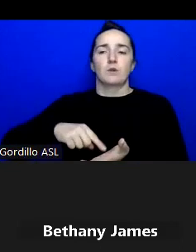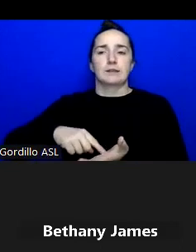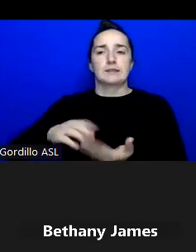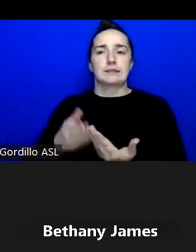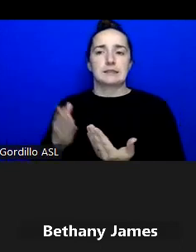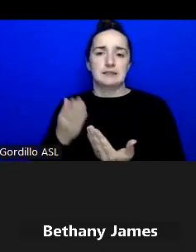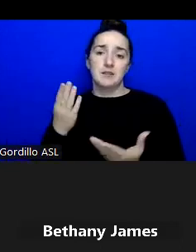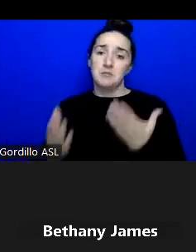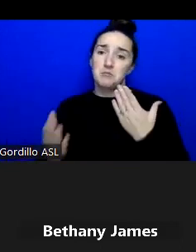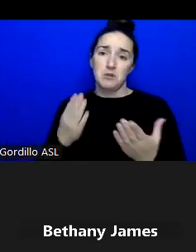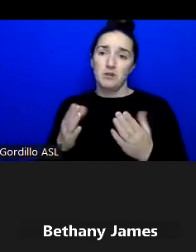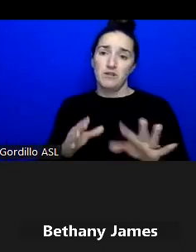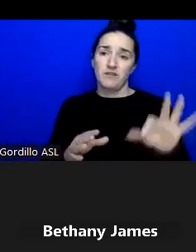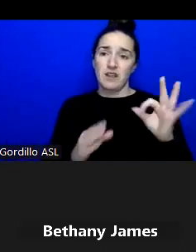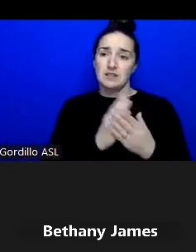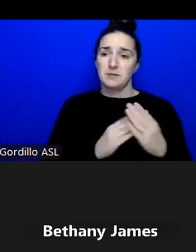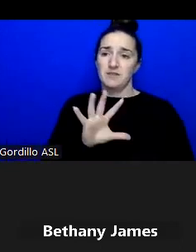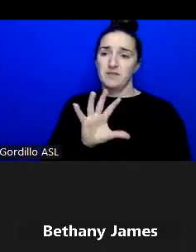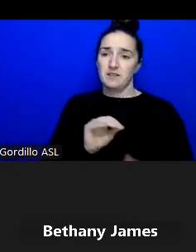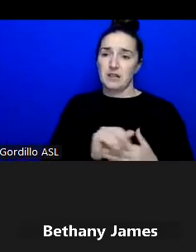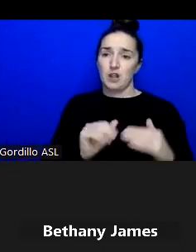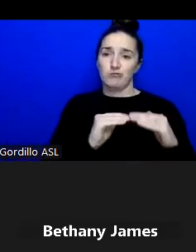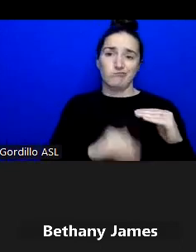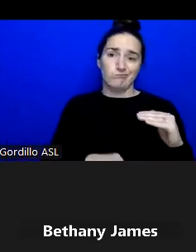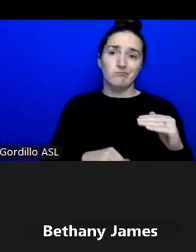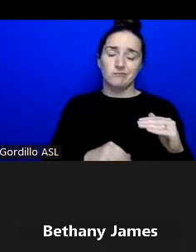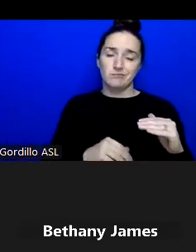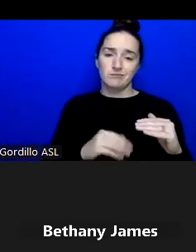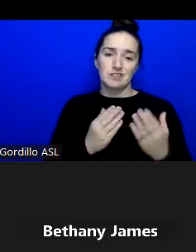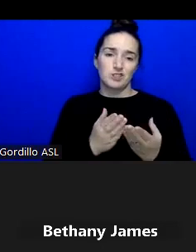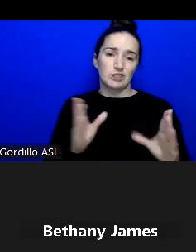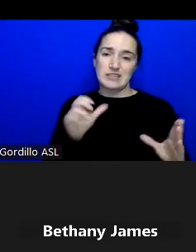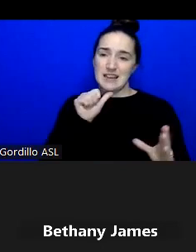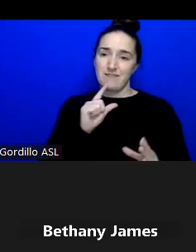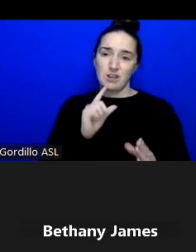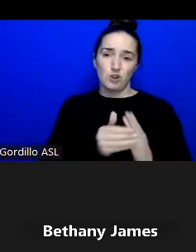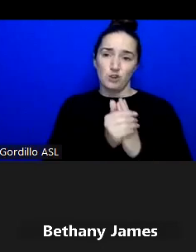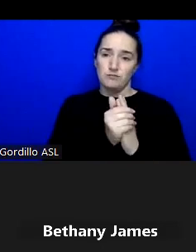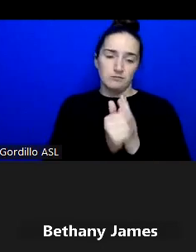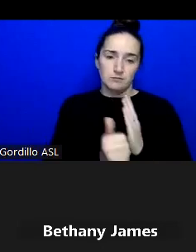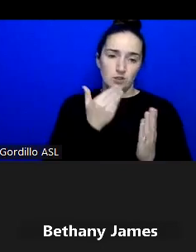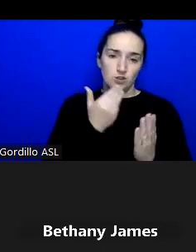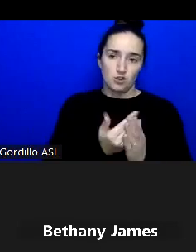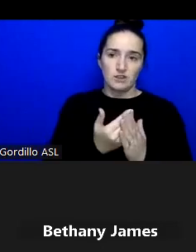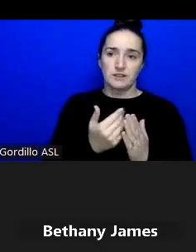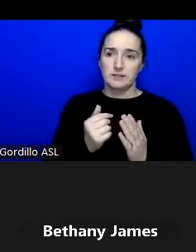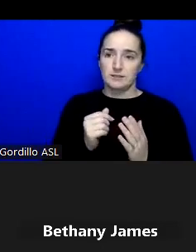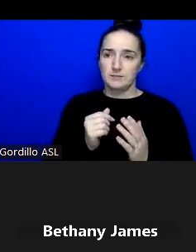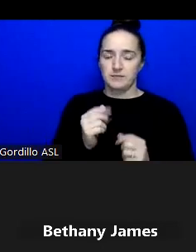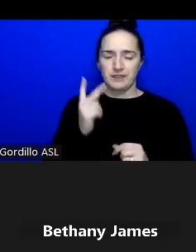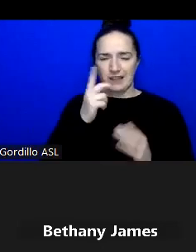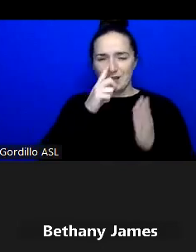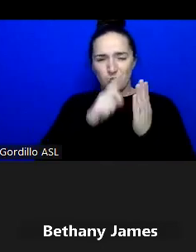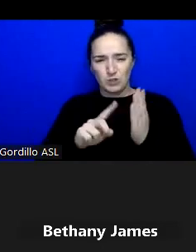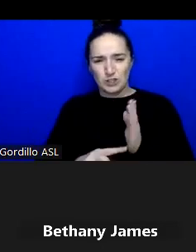find some for $50 or cheaper. They're generally not very good. And they range, I've actually seen research that's